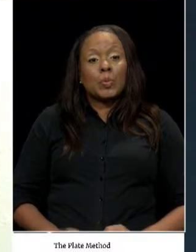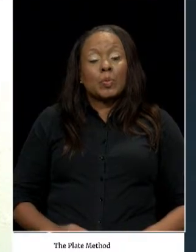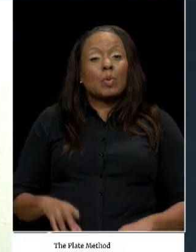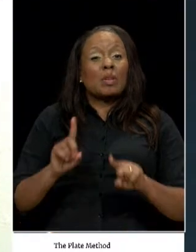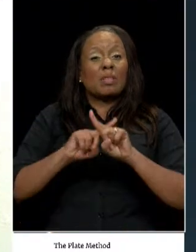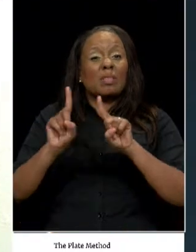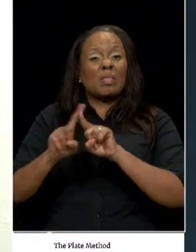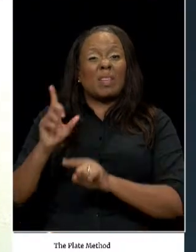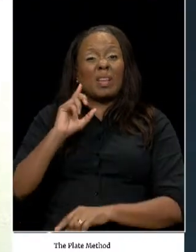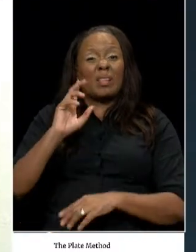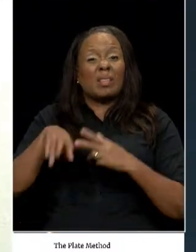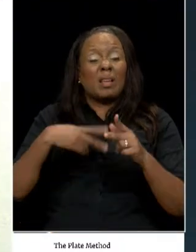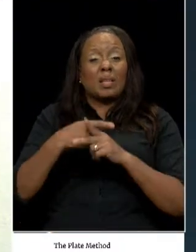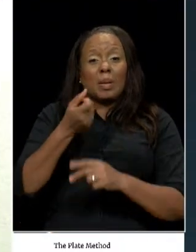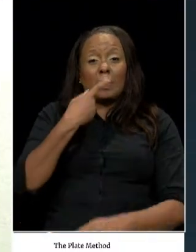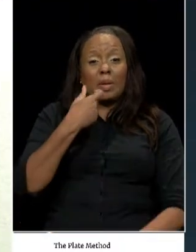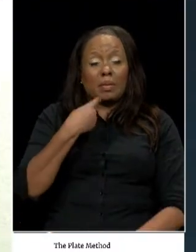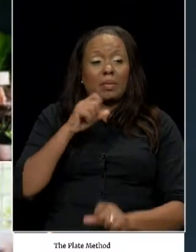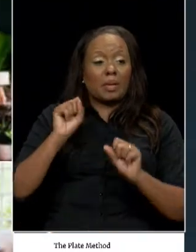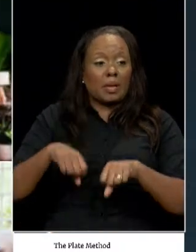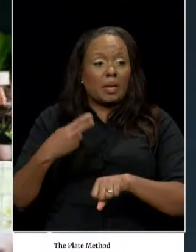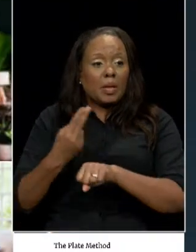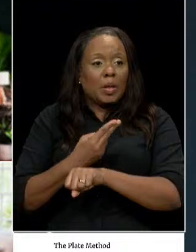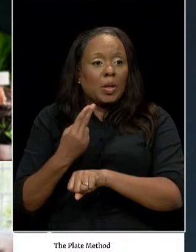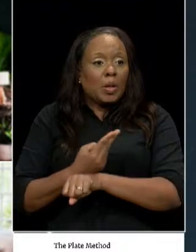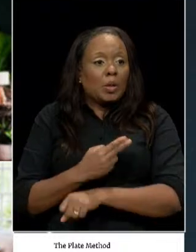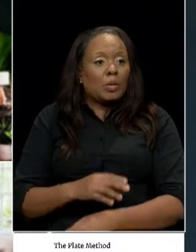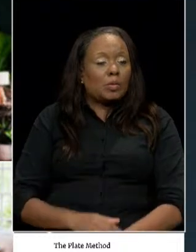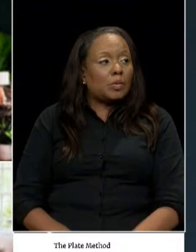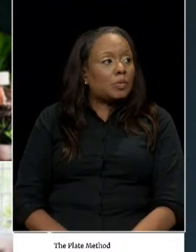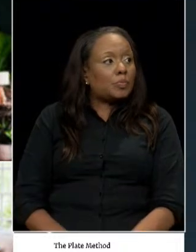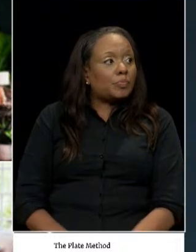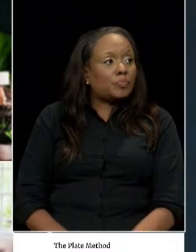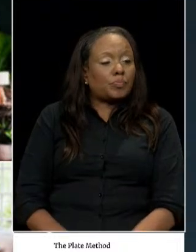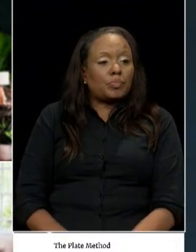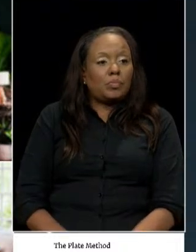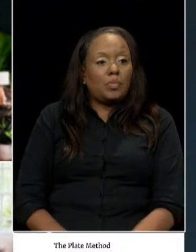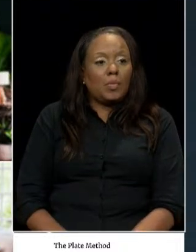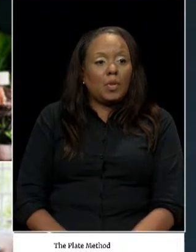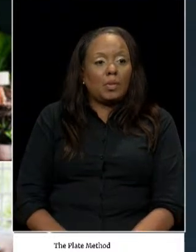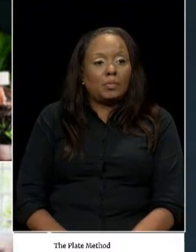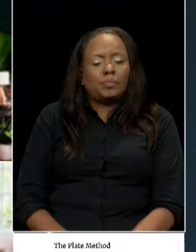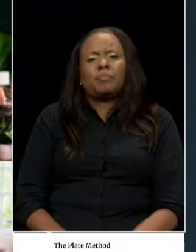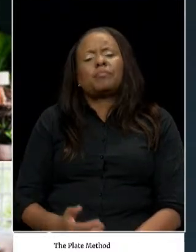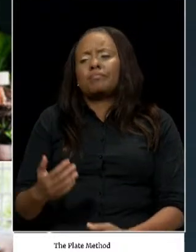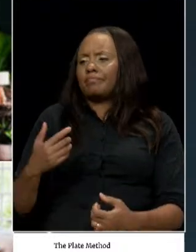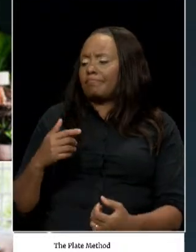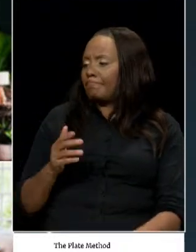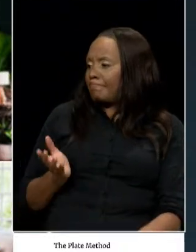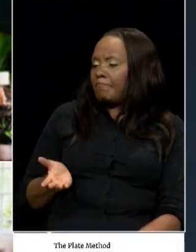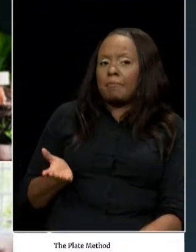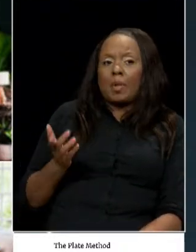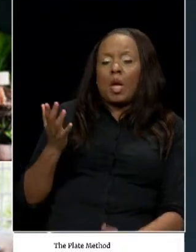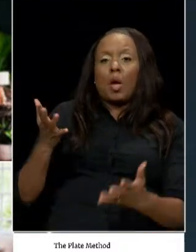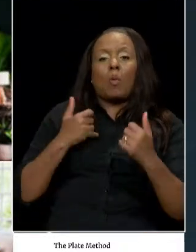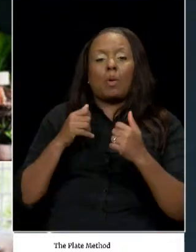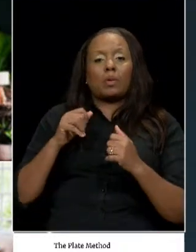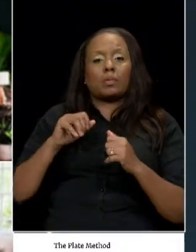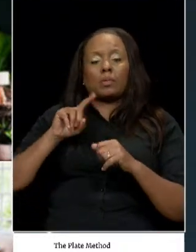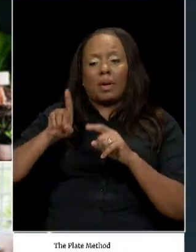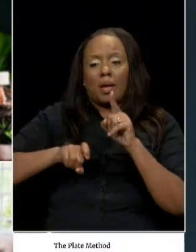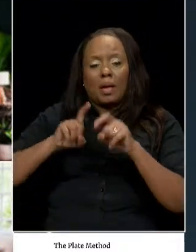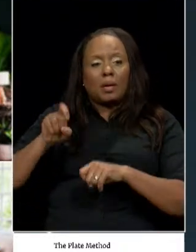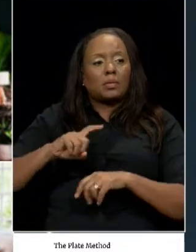that function. And I just wanted to ask a little more about medications here, and I don't know if you're going